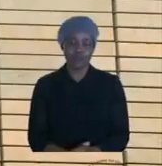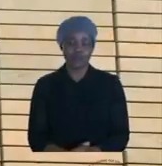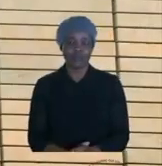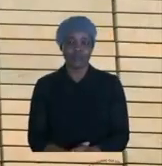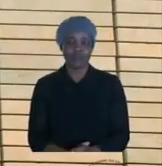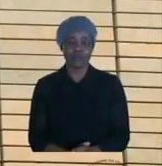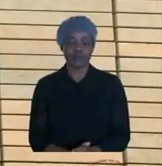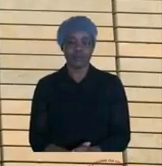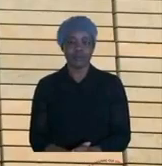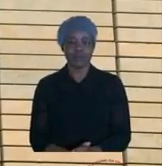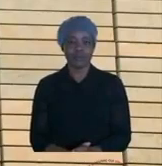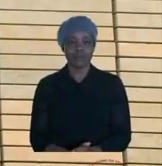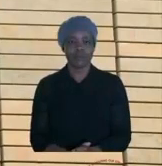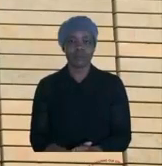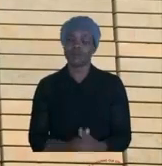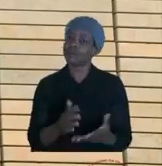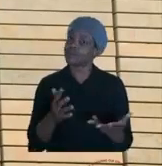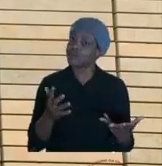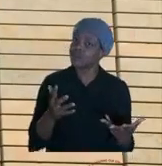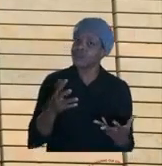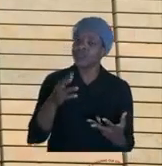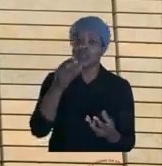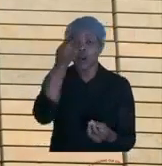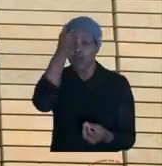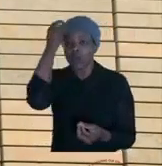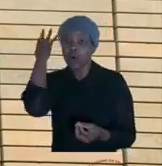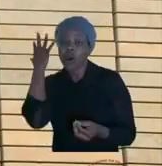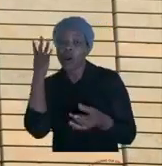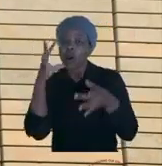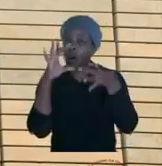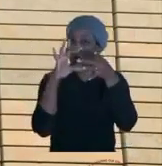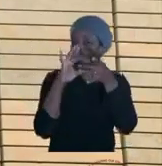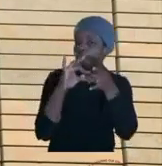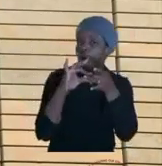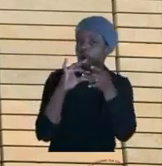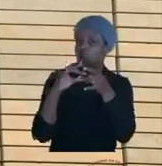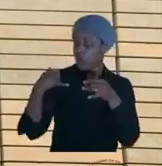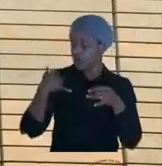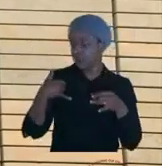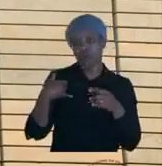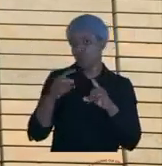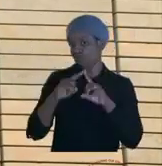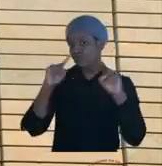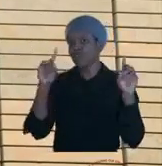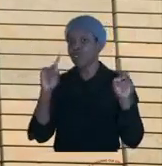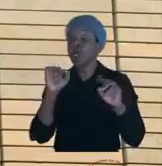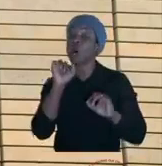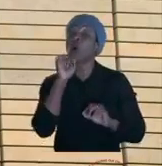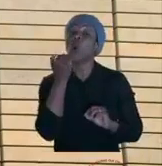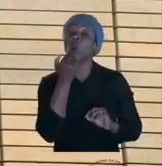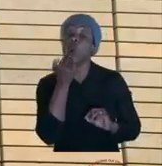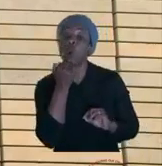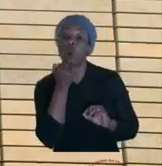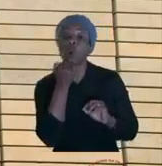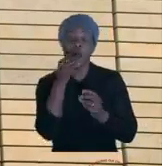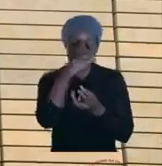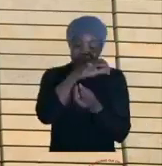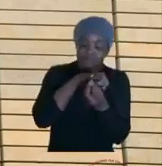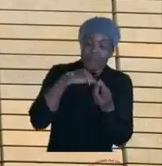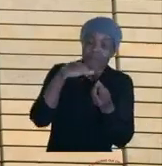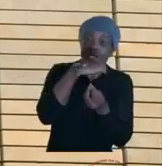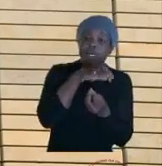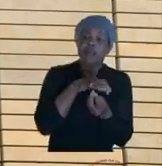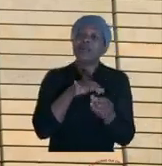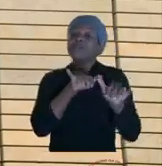Remember your home address, for your ancestors still live there to comfort you. And when you